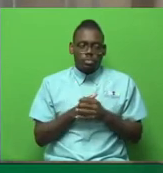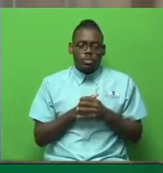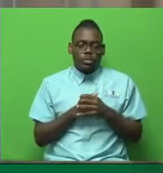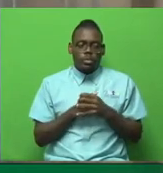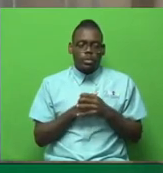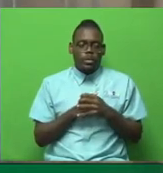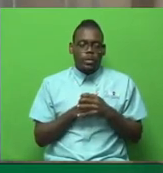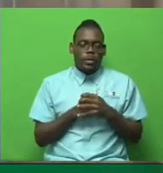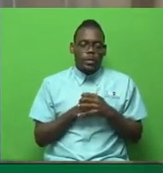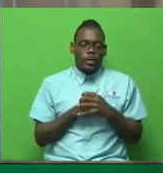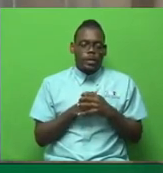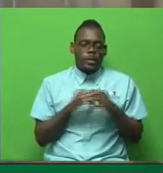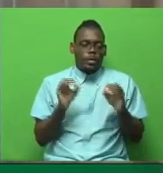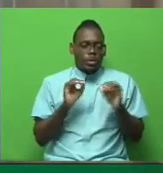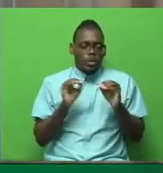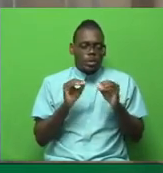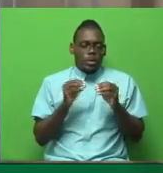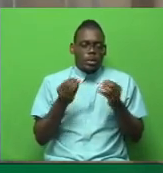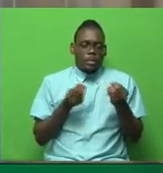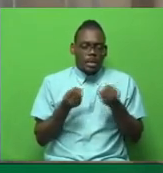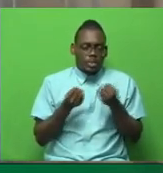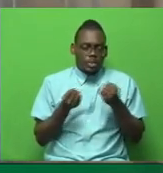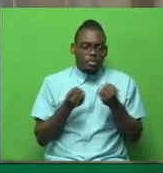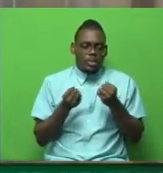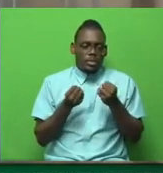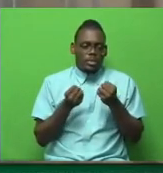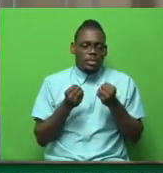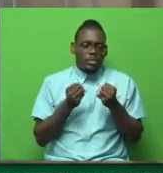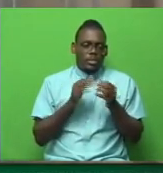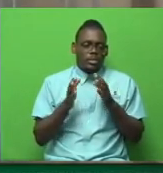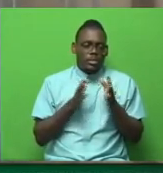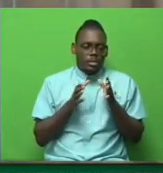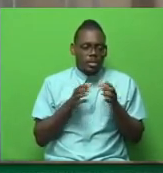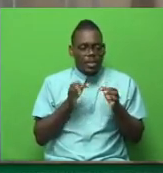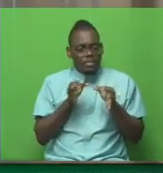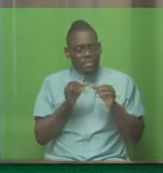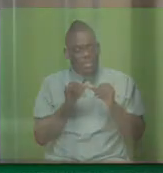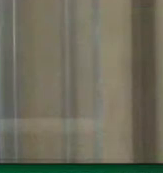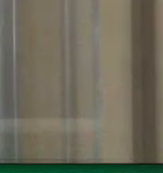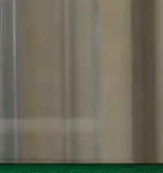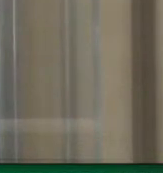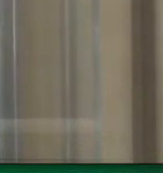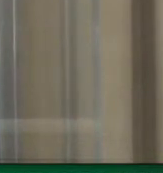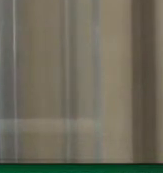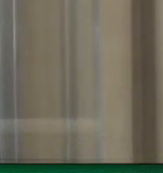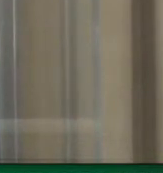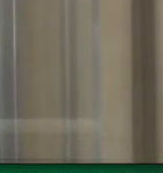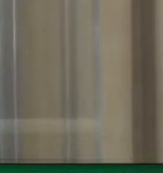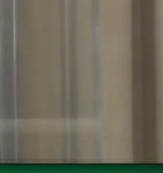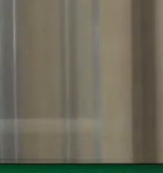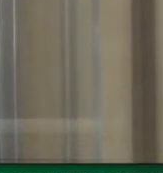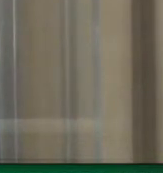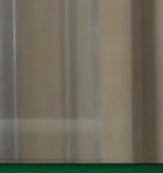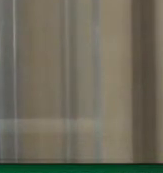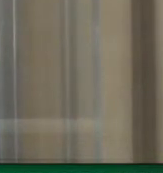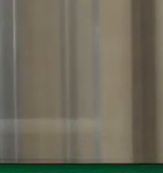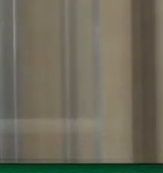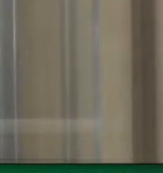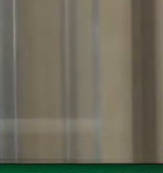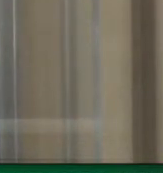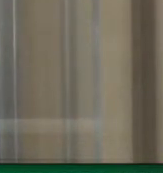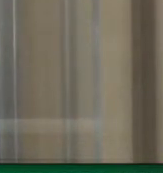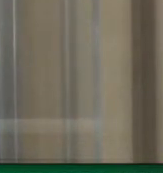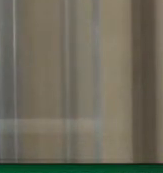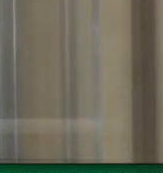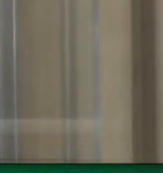under the incompetence of this government and the minister in the Ministry of Finance and the Minister of Finance and the rest of the members